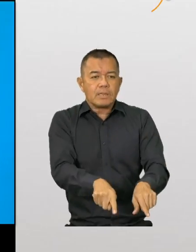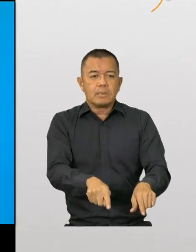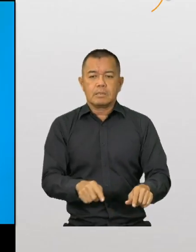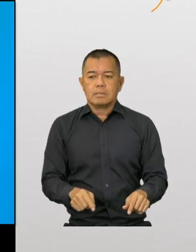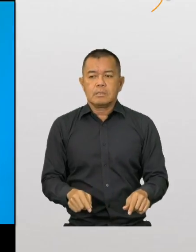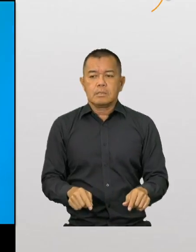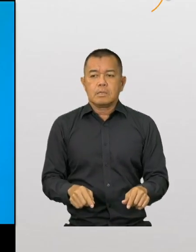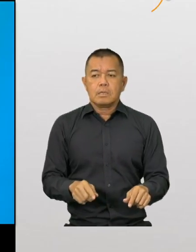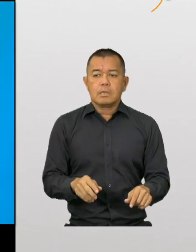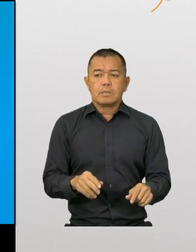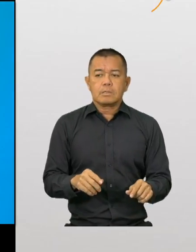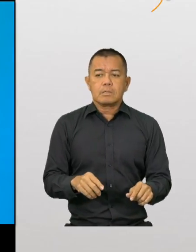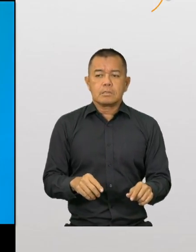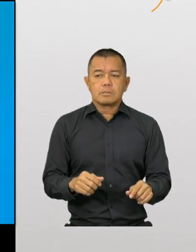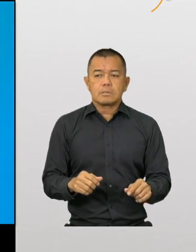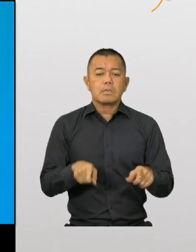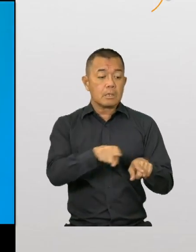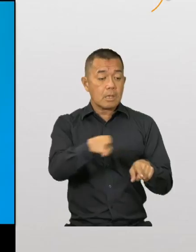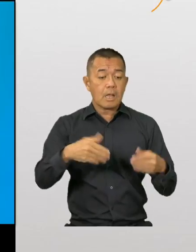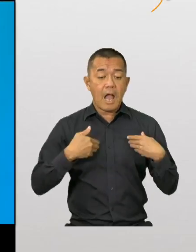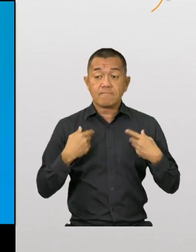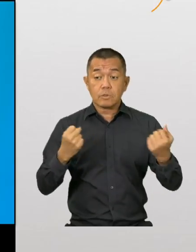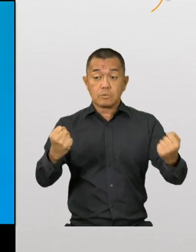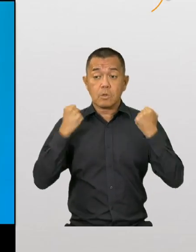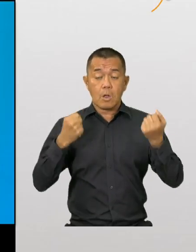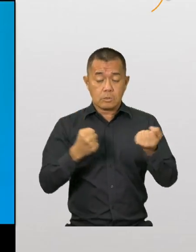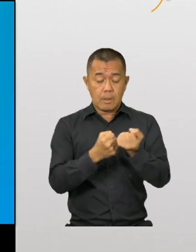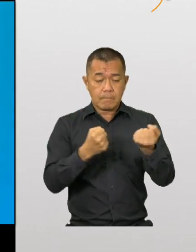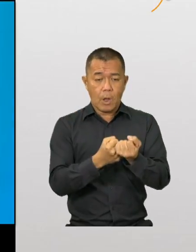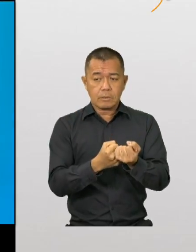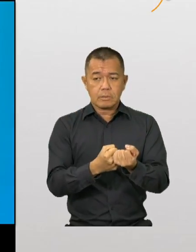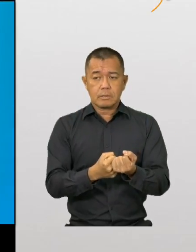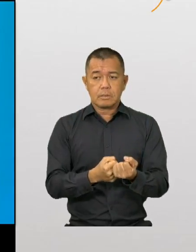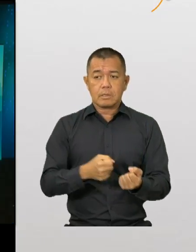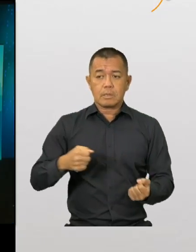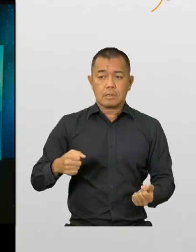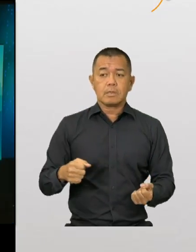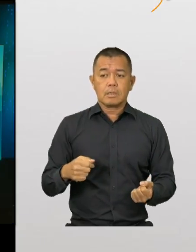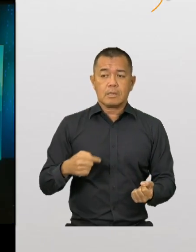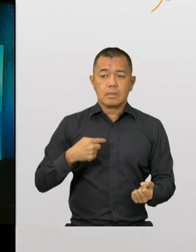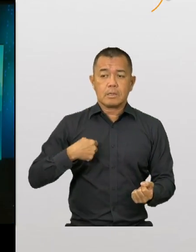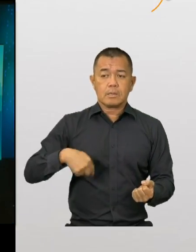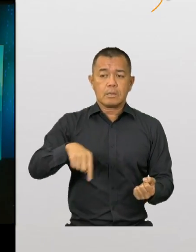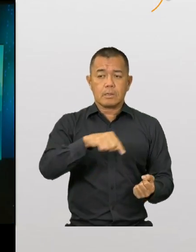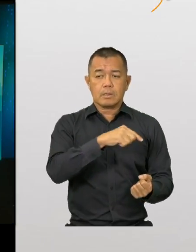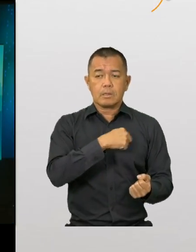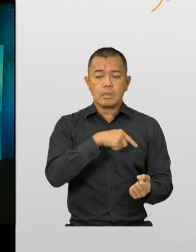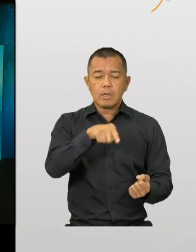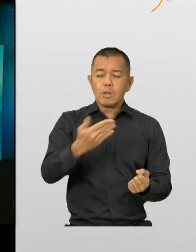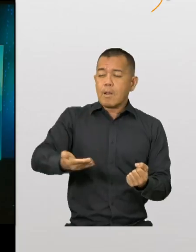strong support of Singaporeans. Our founding fathers started the home ownership scheme in